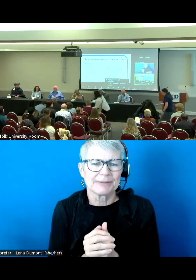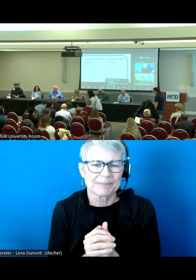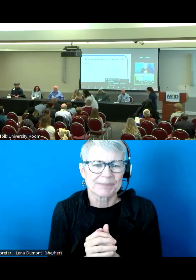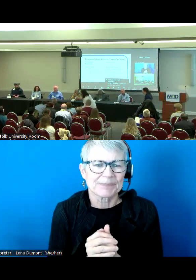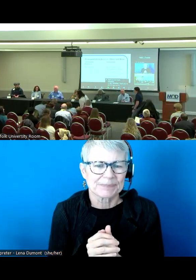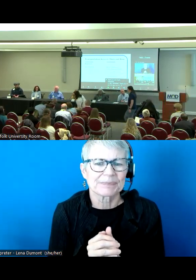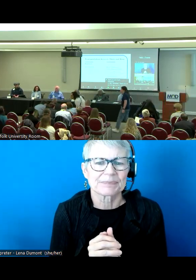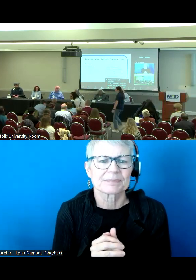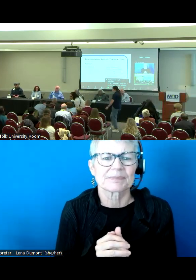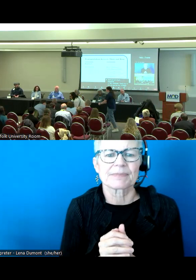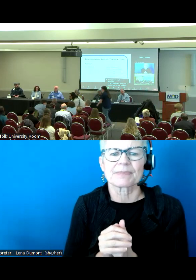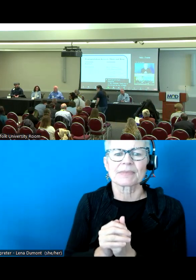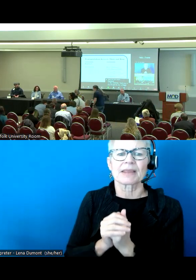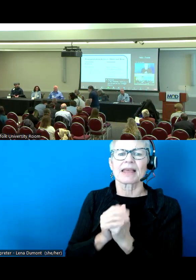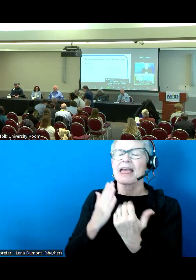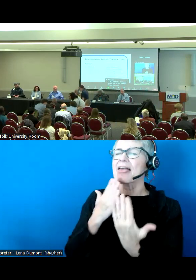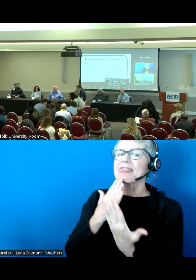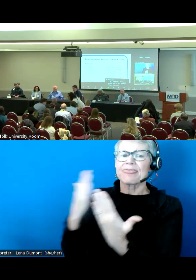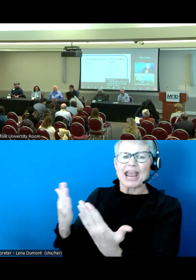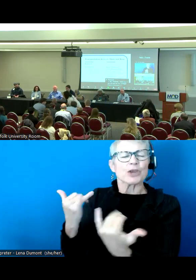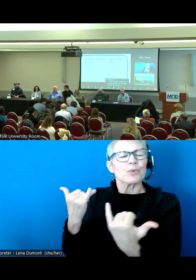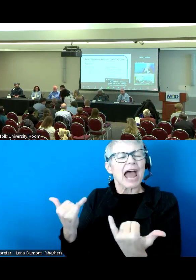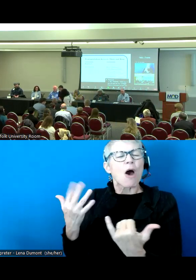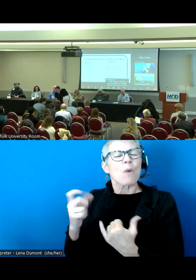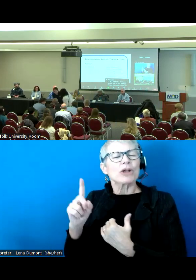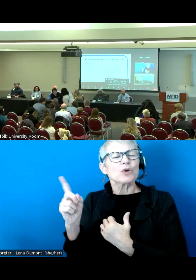If you're interested, you can pass, Reggie, but.